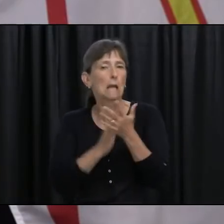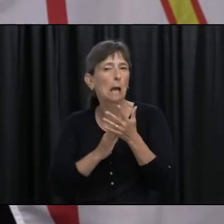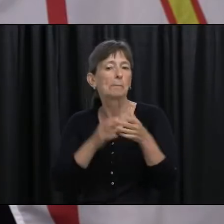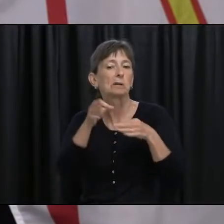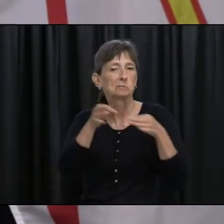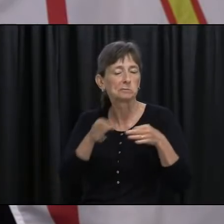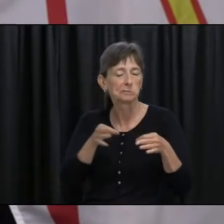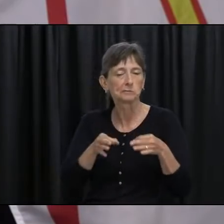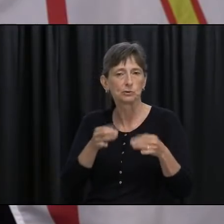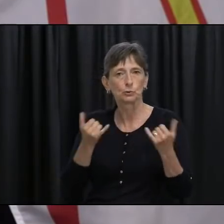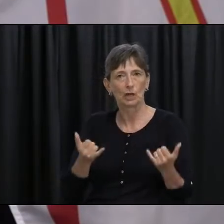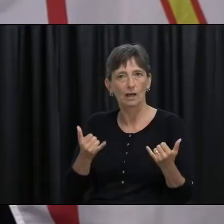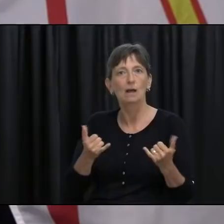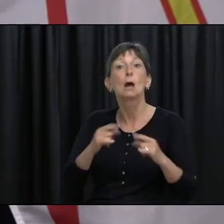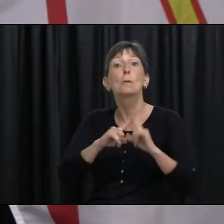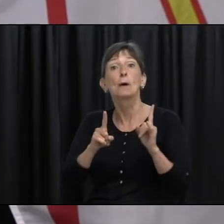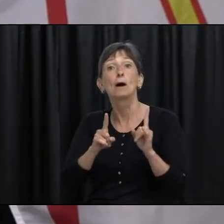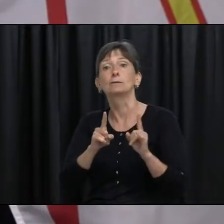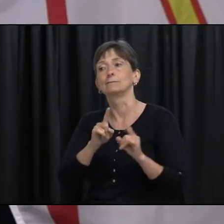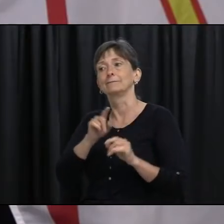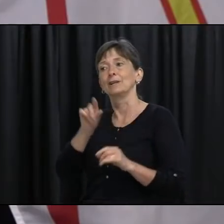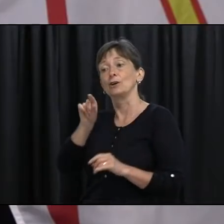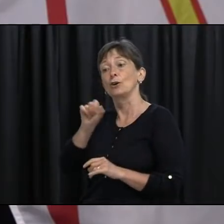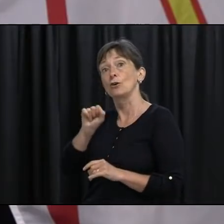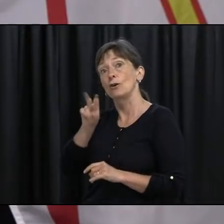I encourage you to visit